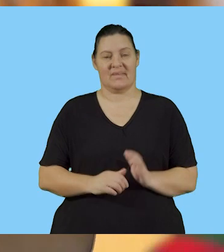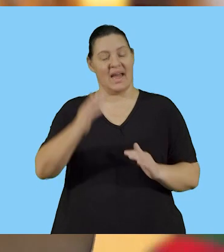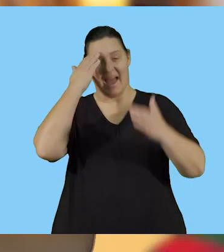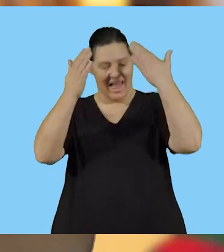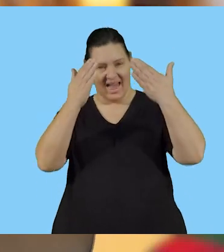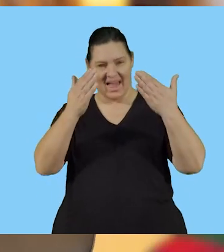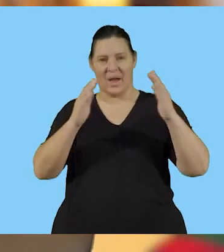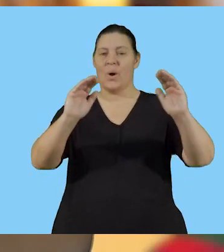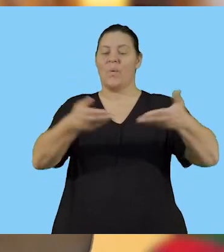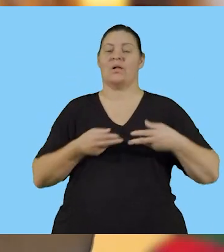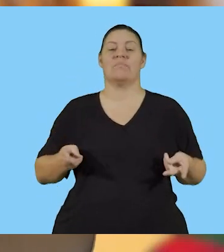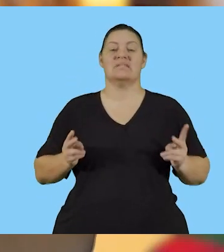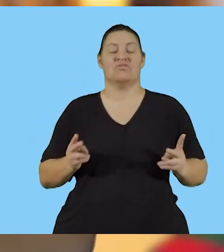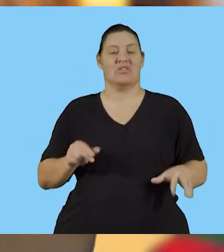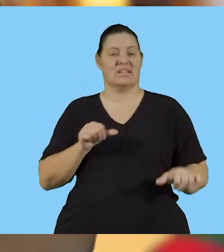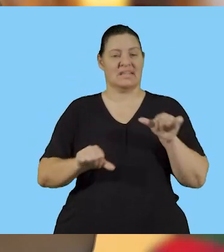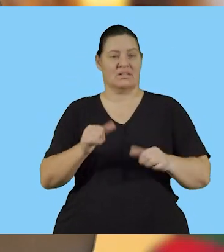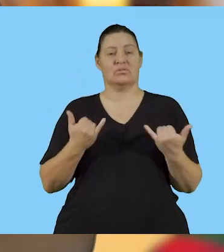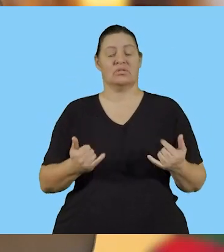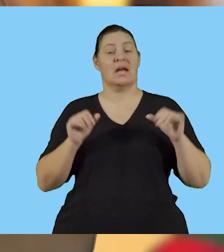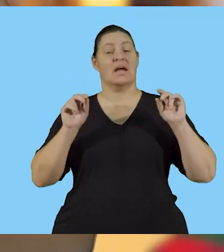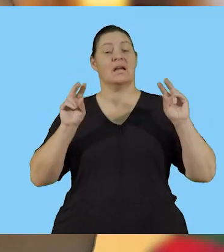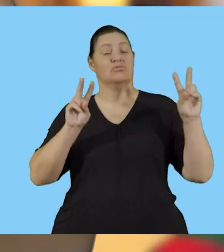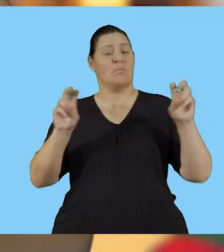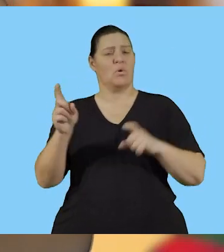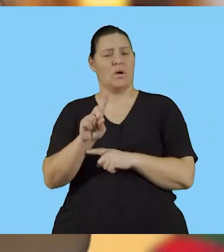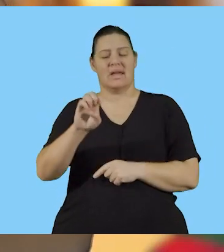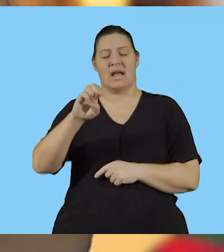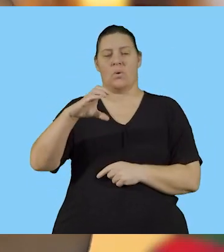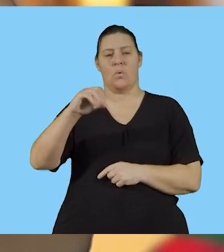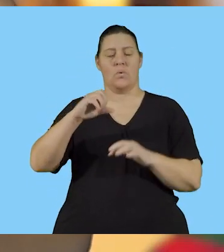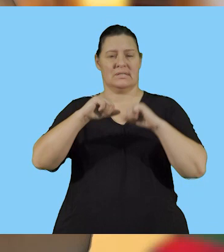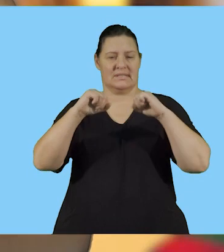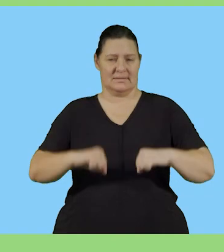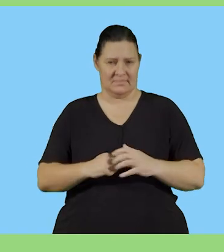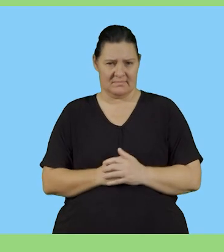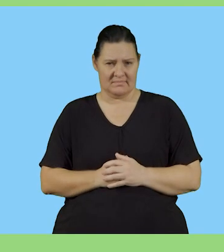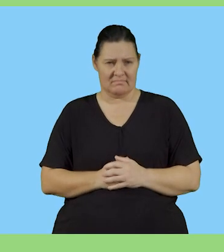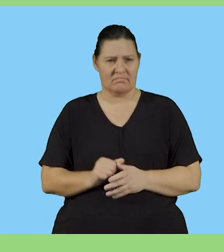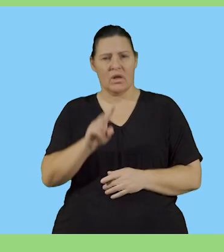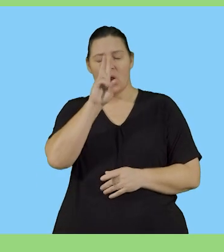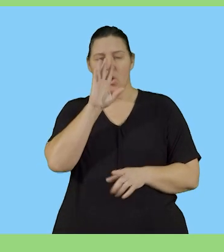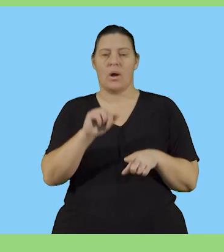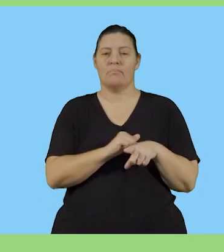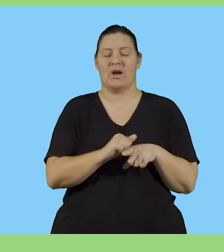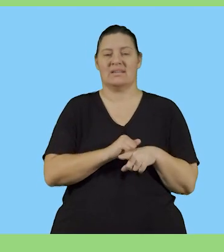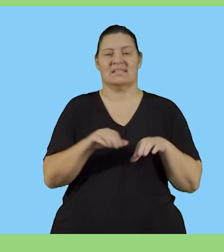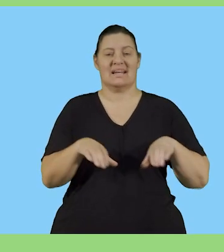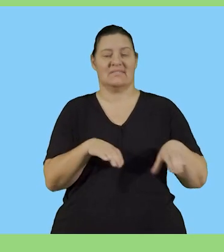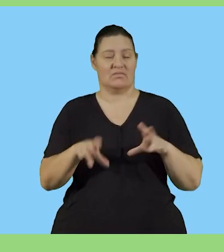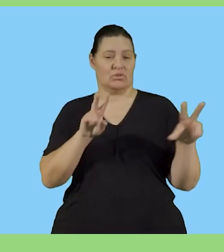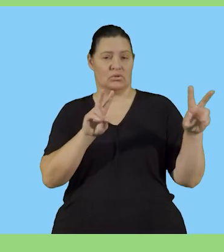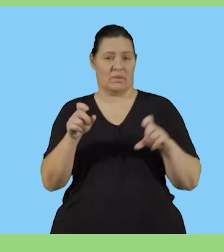Hello and welcome to Natural Sciences. Today's topic is ecosystems. So we are going to look at the practice activities for